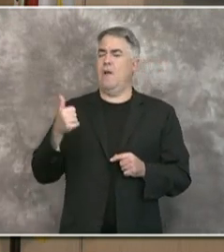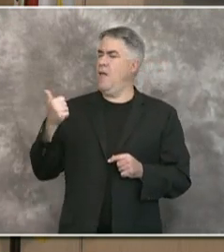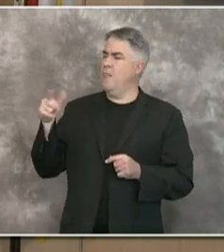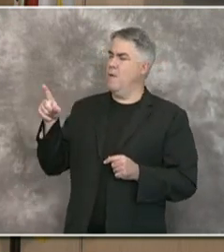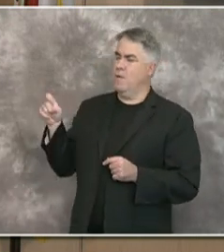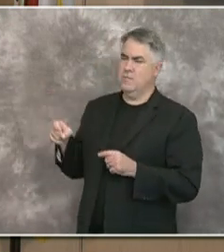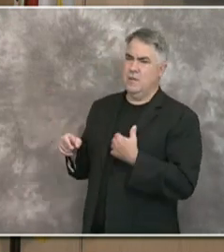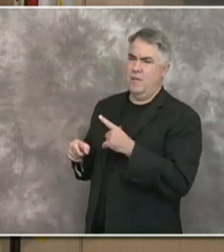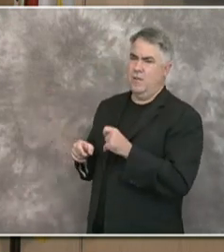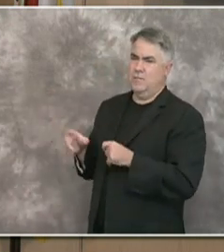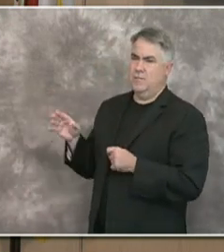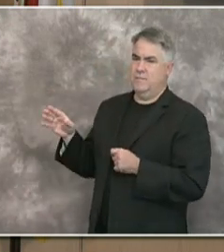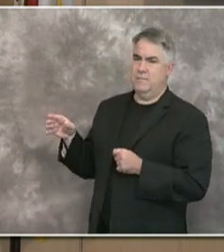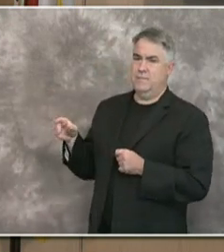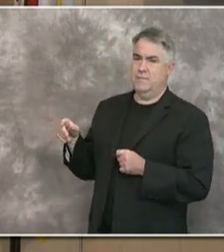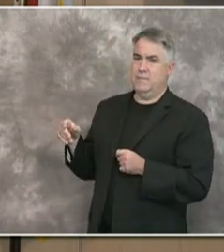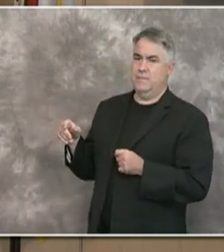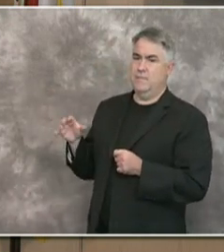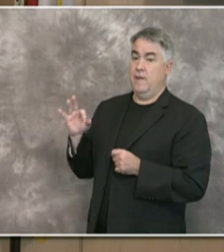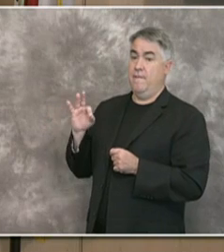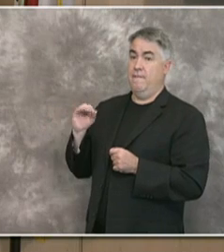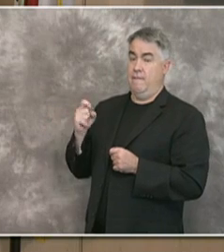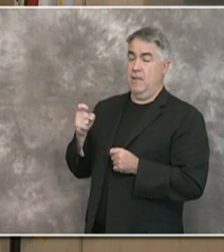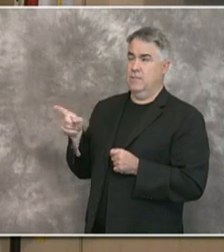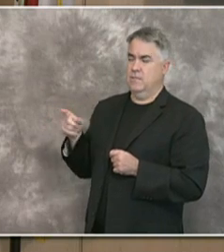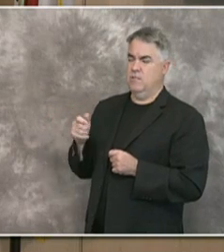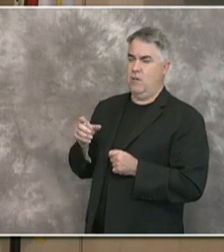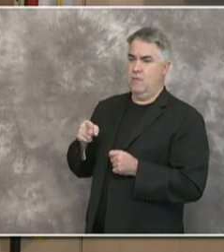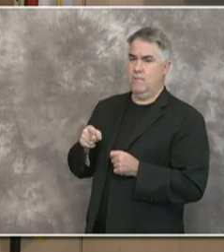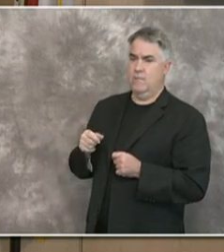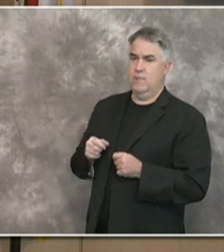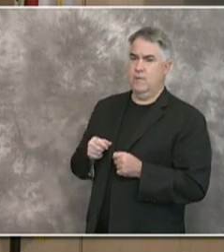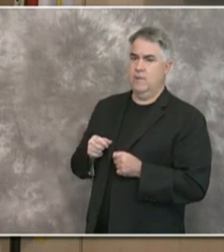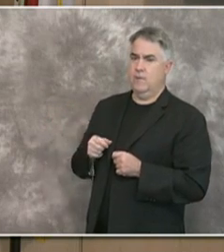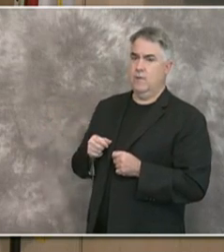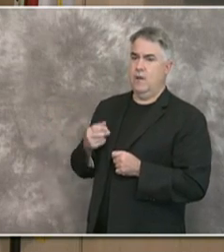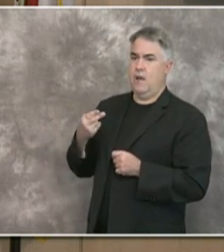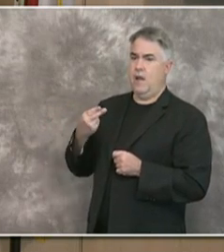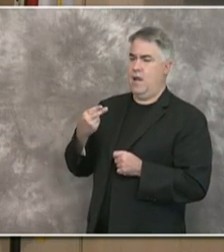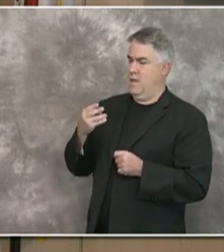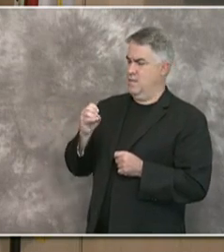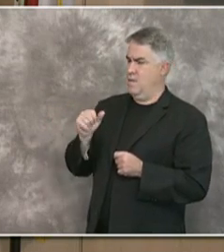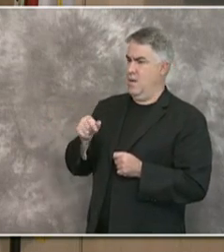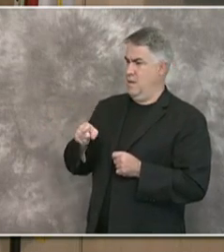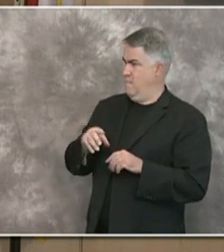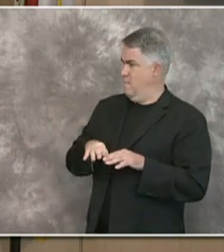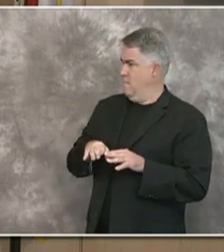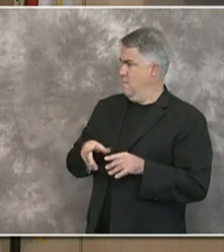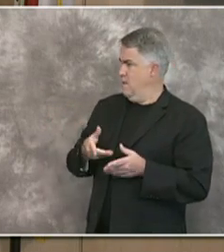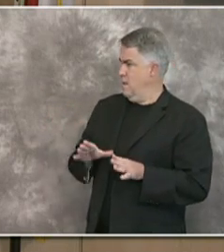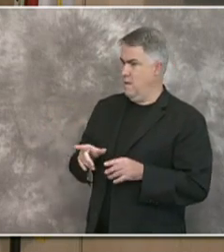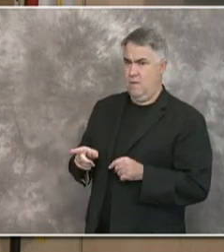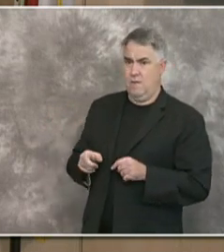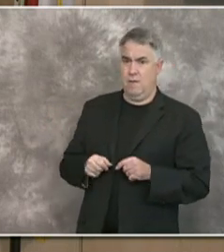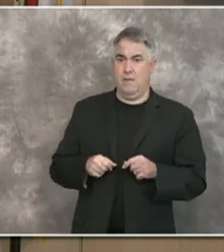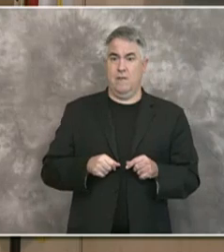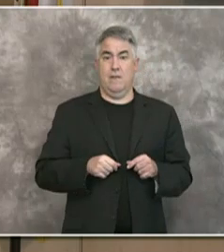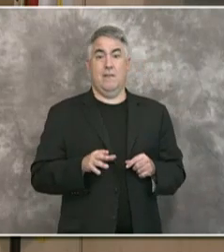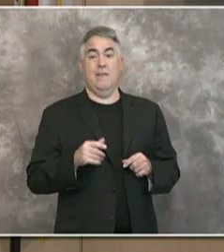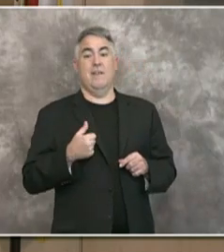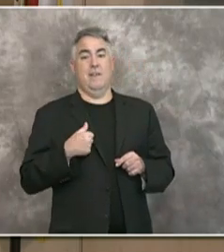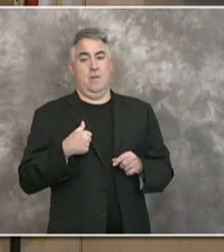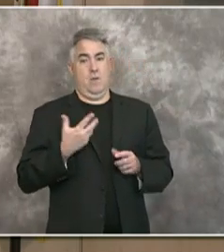HOA pools allowed to reopen? We've heard reports of at least 2 that have. Well, we included the HOA pools in